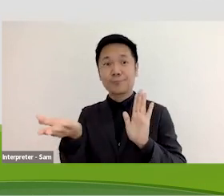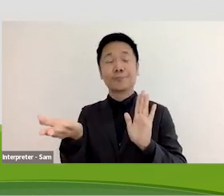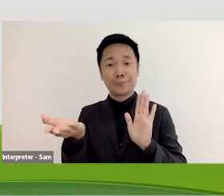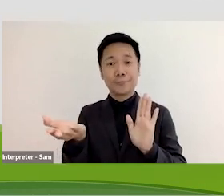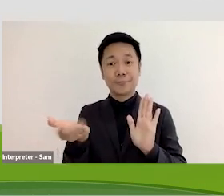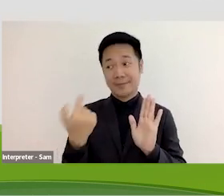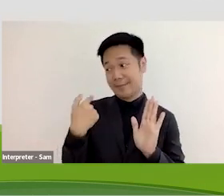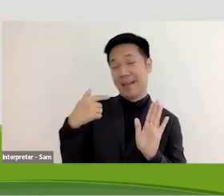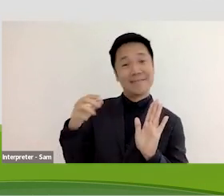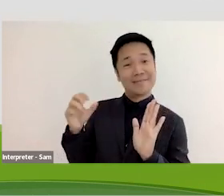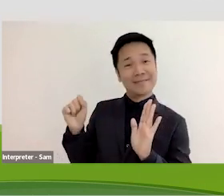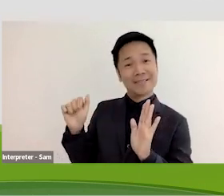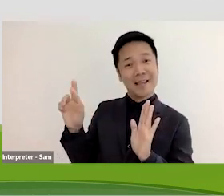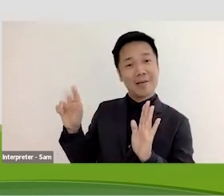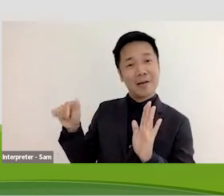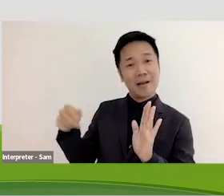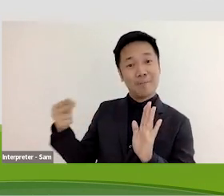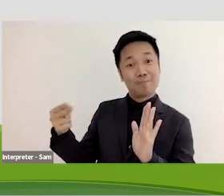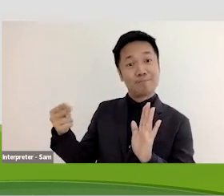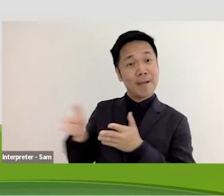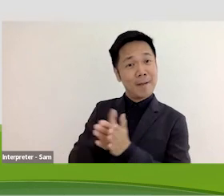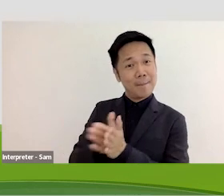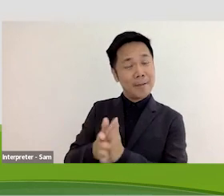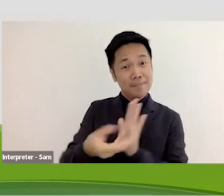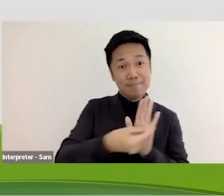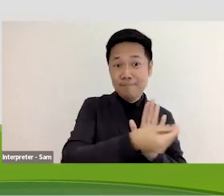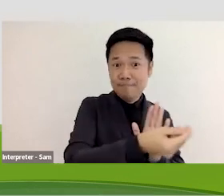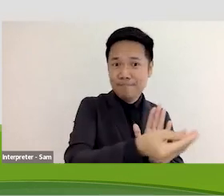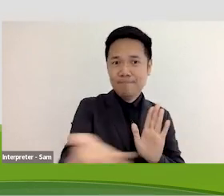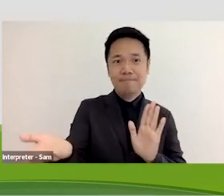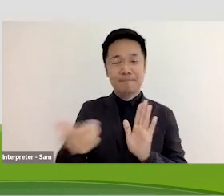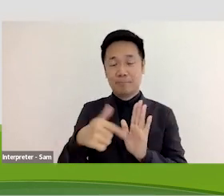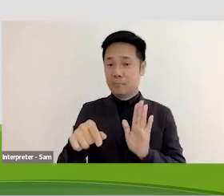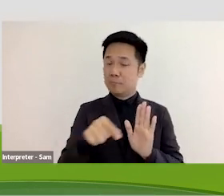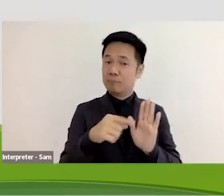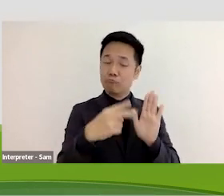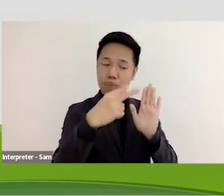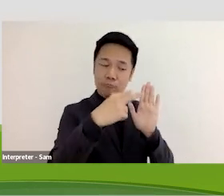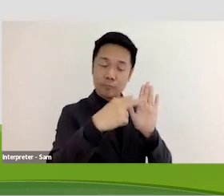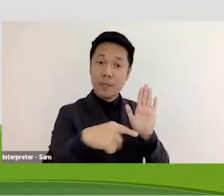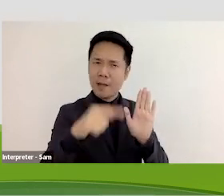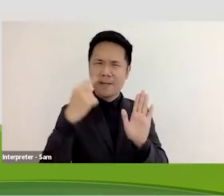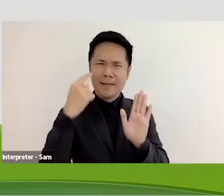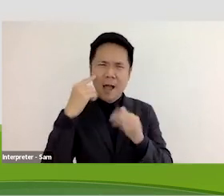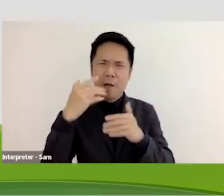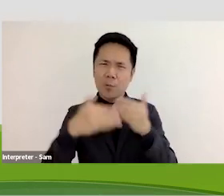says, and we highlight the urgent need to build on the growing momentum around climate change